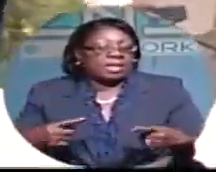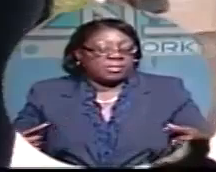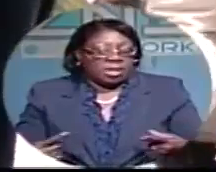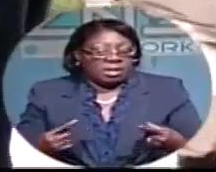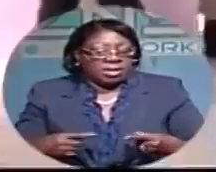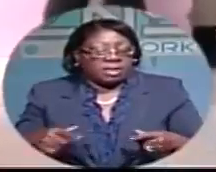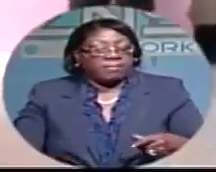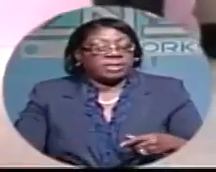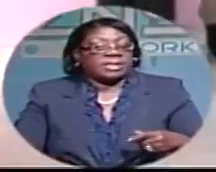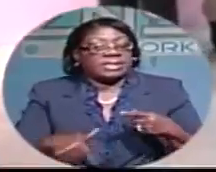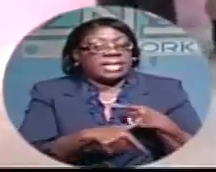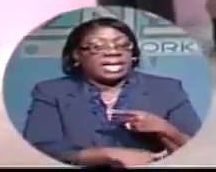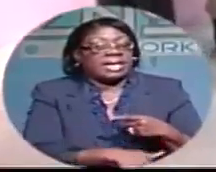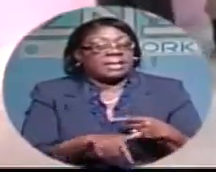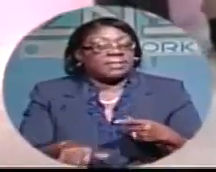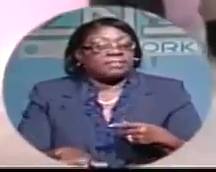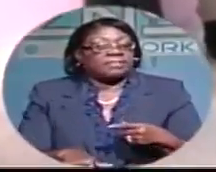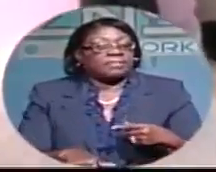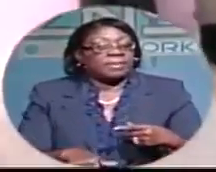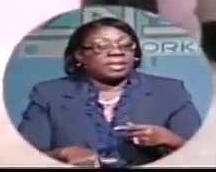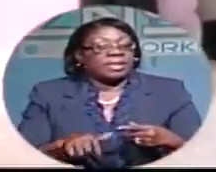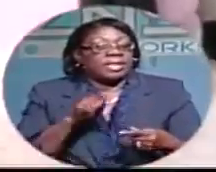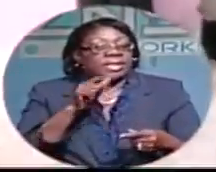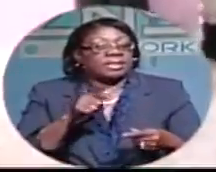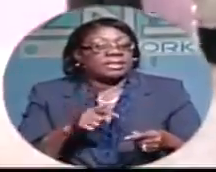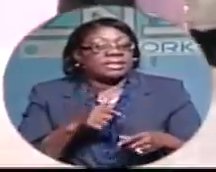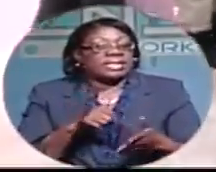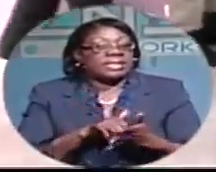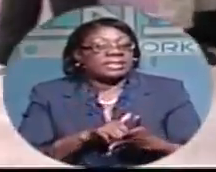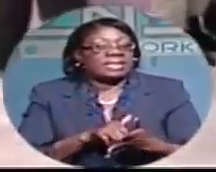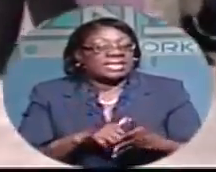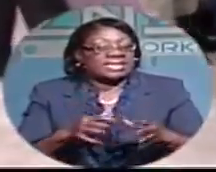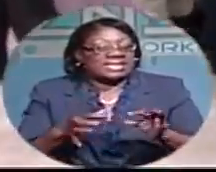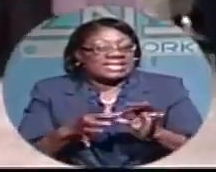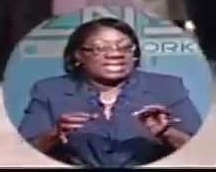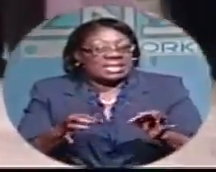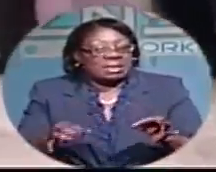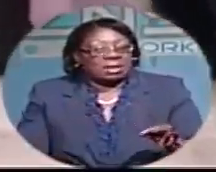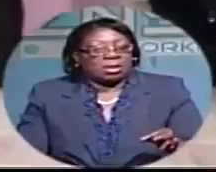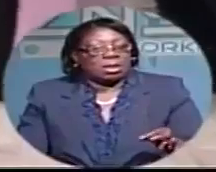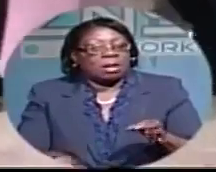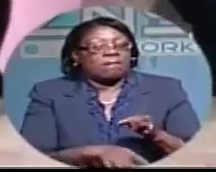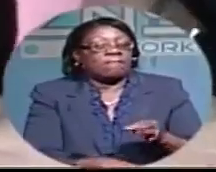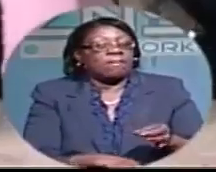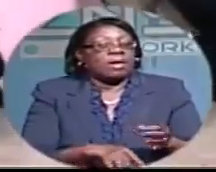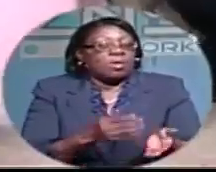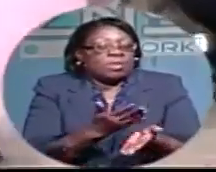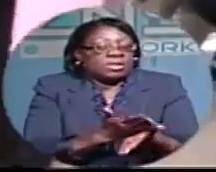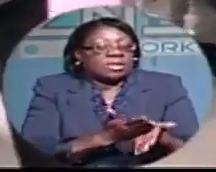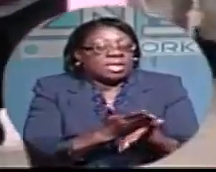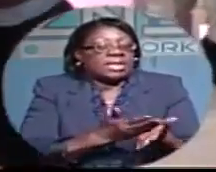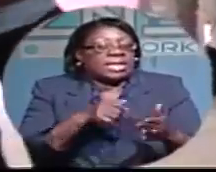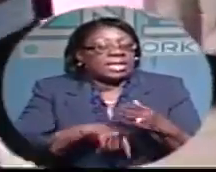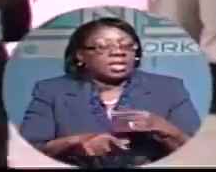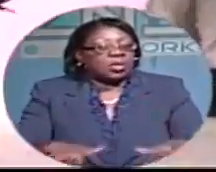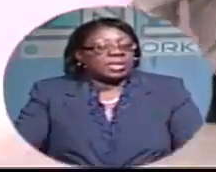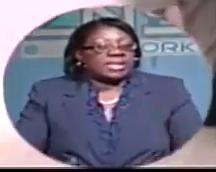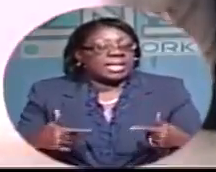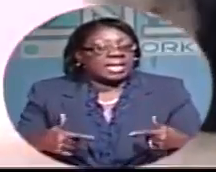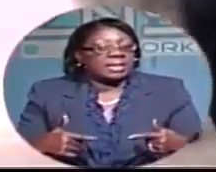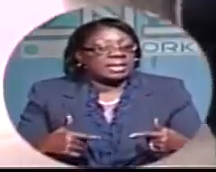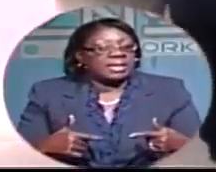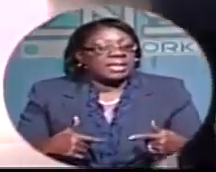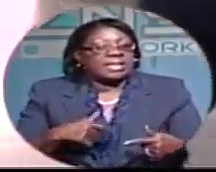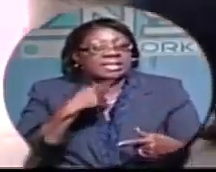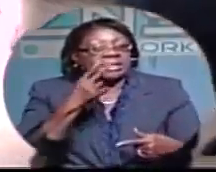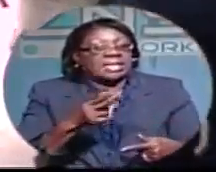Minutes before the arraignment, Gibson complained that the steel from the cuffs were cutting into his leg and asked for his shoes and pants. He also said it was difficult for